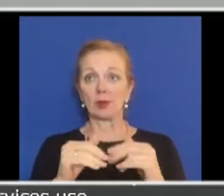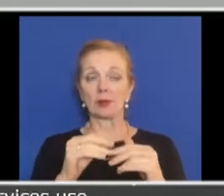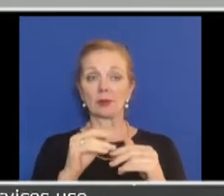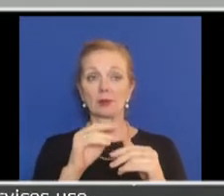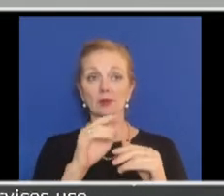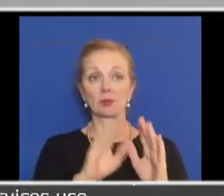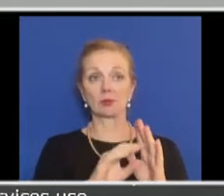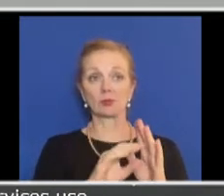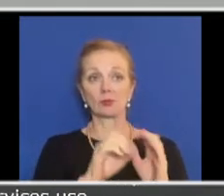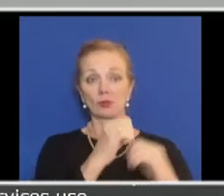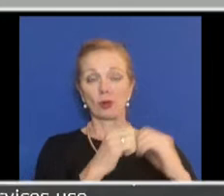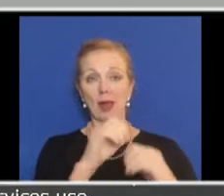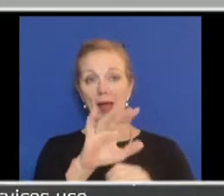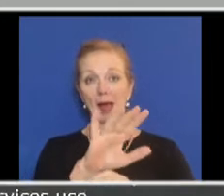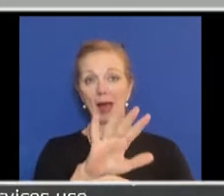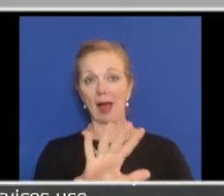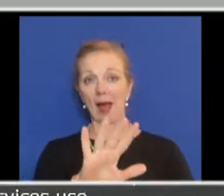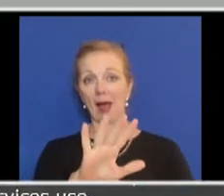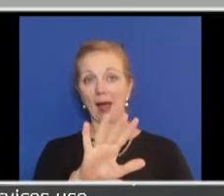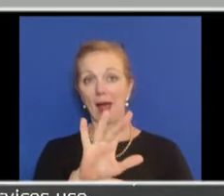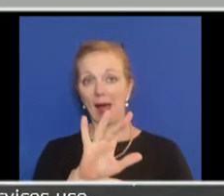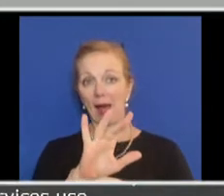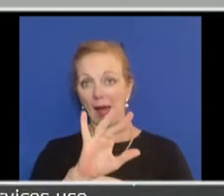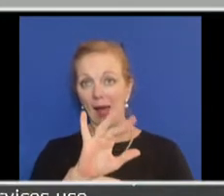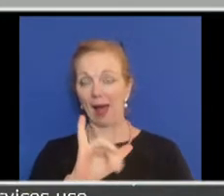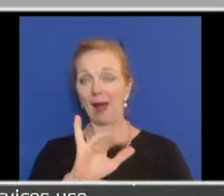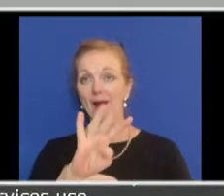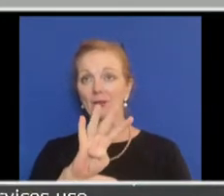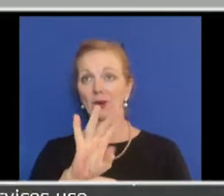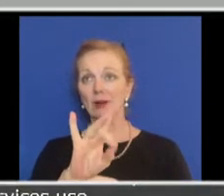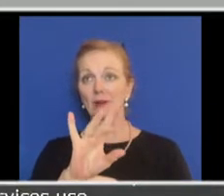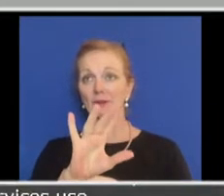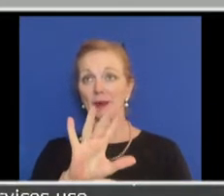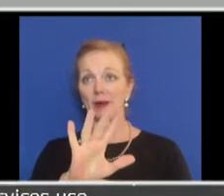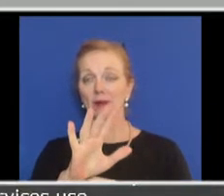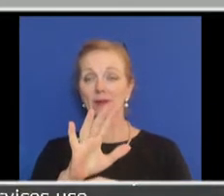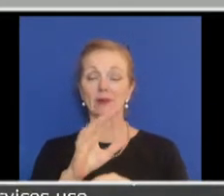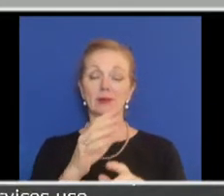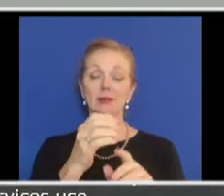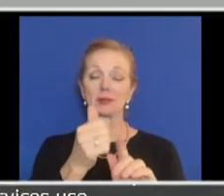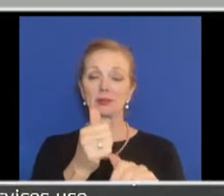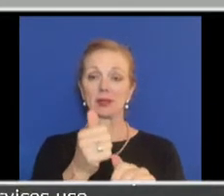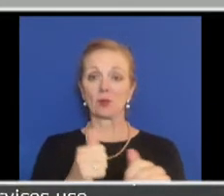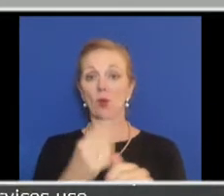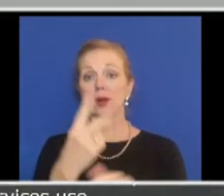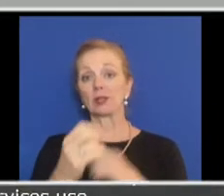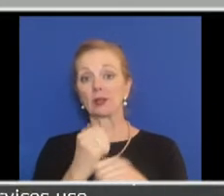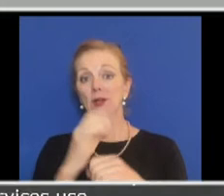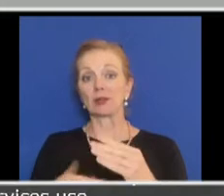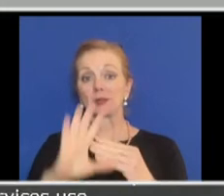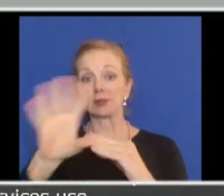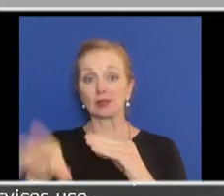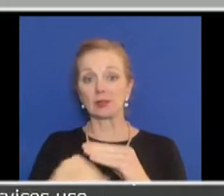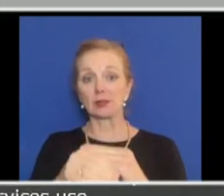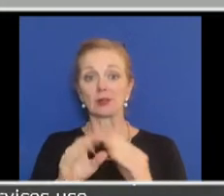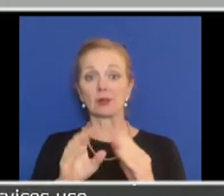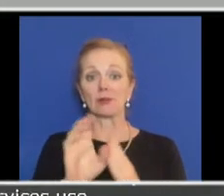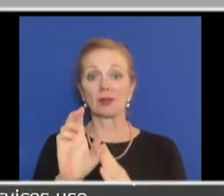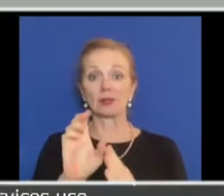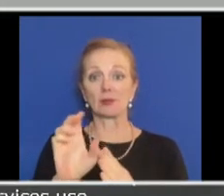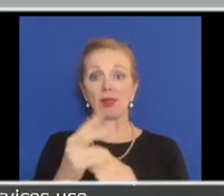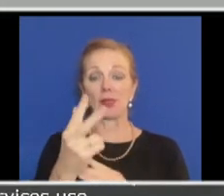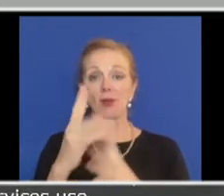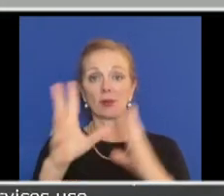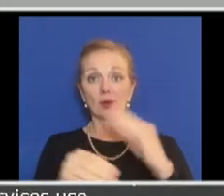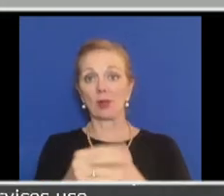I-485 setback also requesting one year your additional vesting for a total of three so the